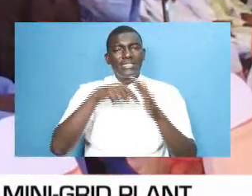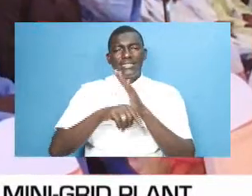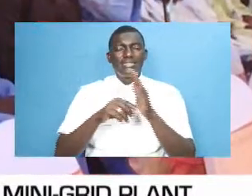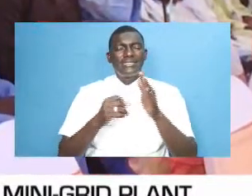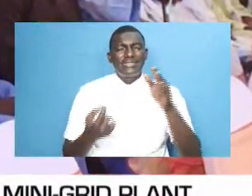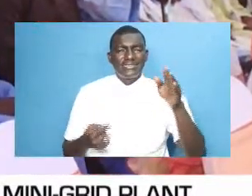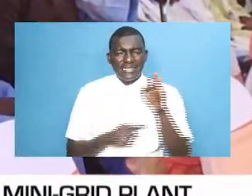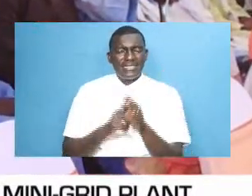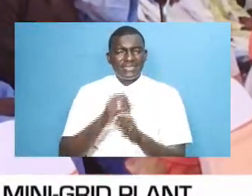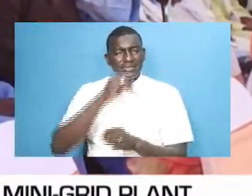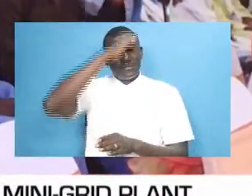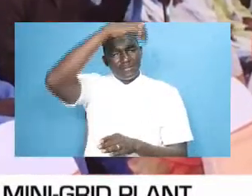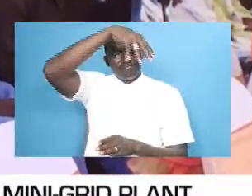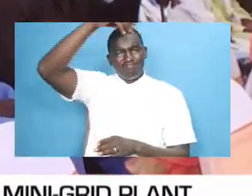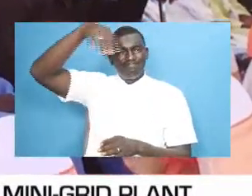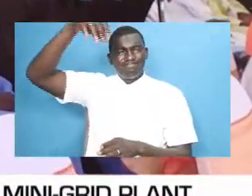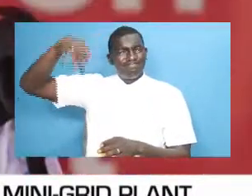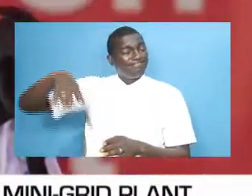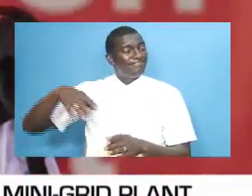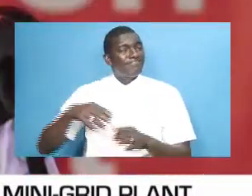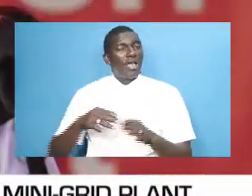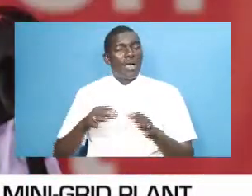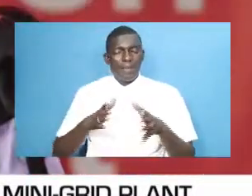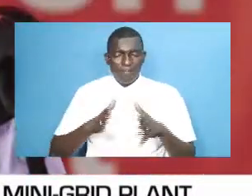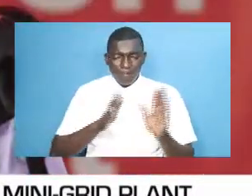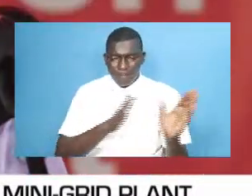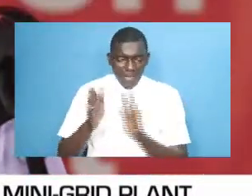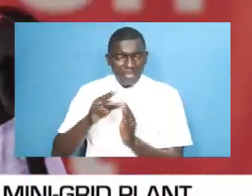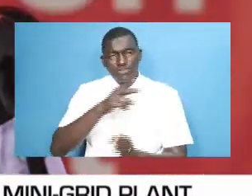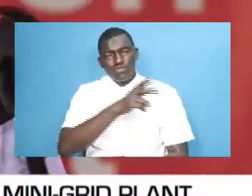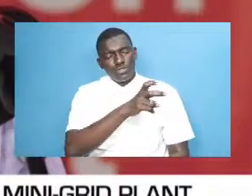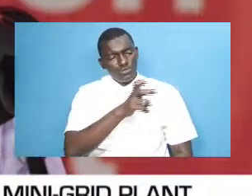Electricity Subsector Roadmap 2020-2040.